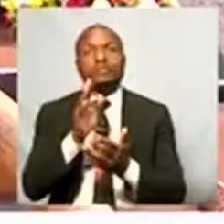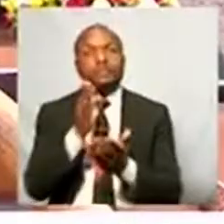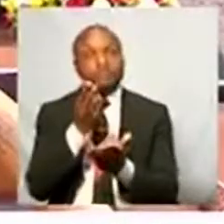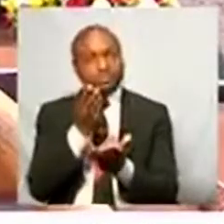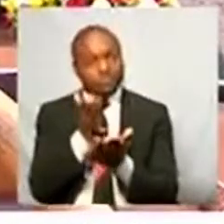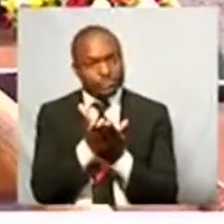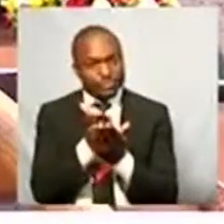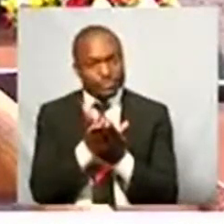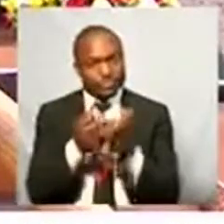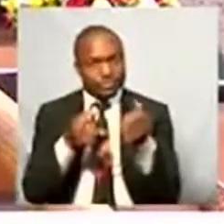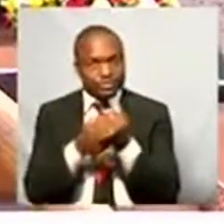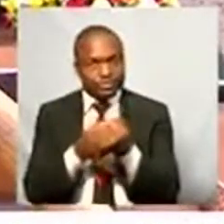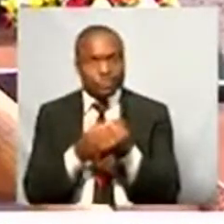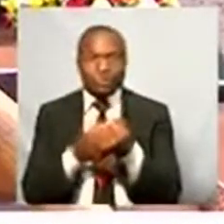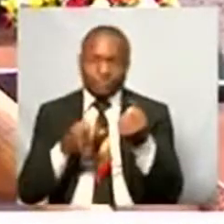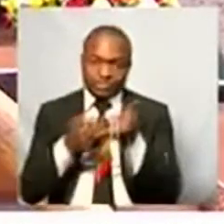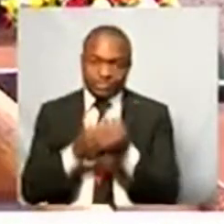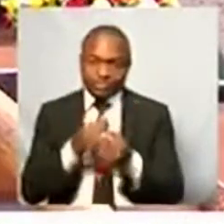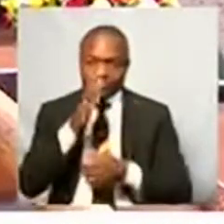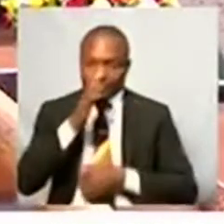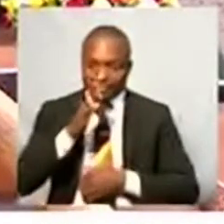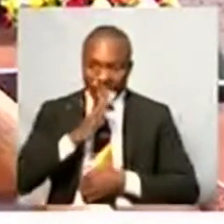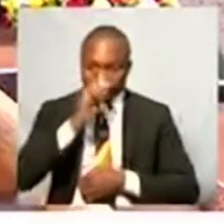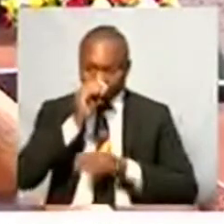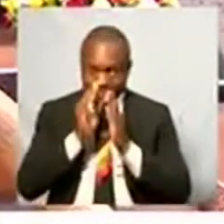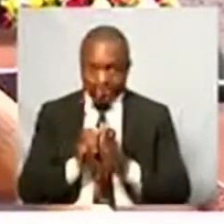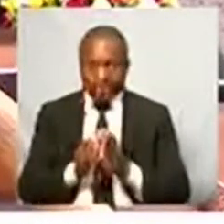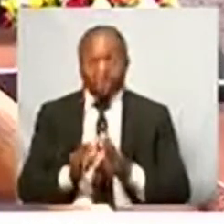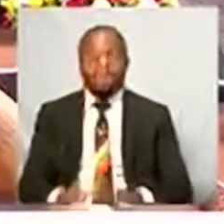seconded? Seconded, Madam Speaker.